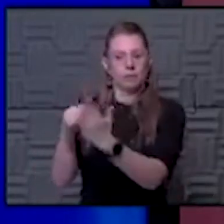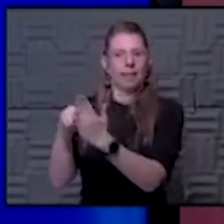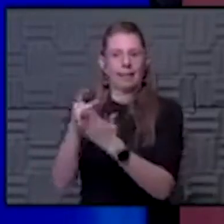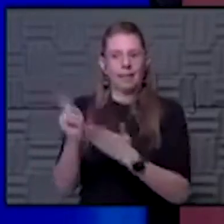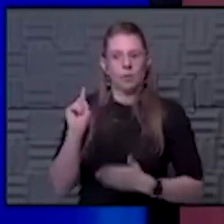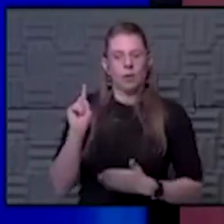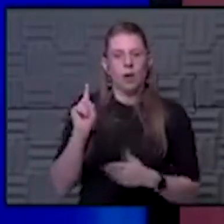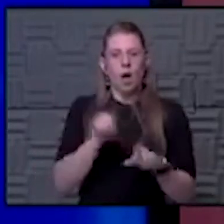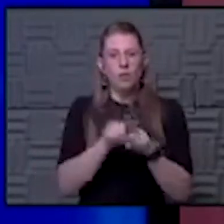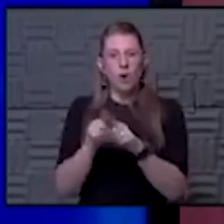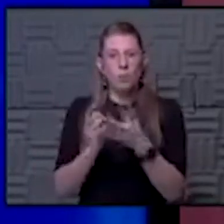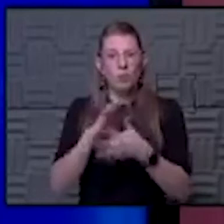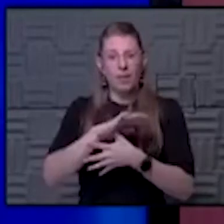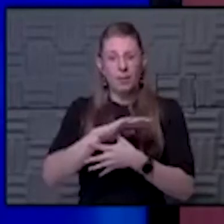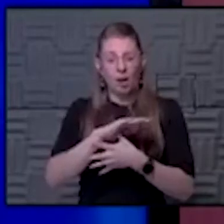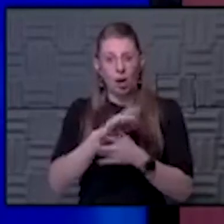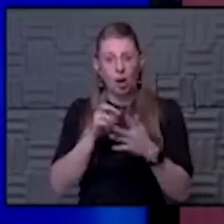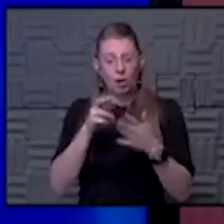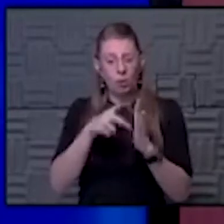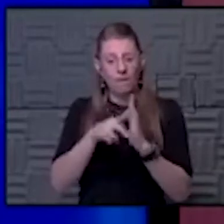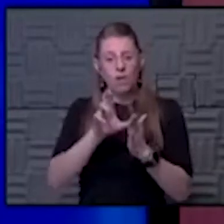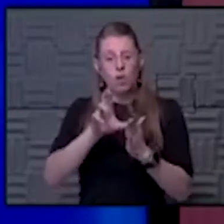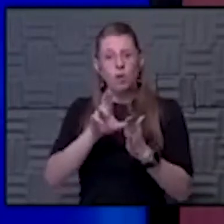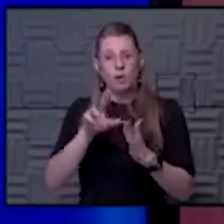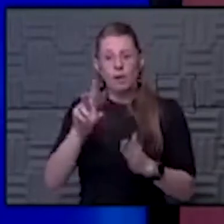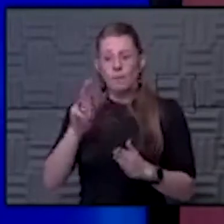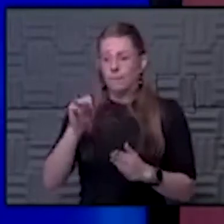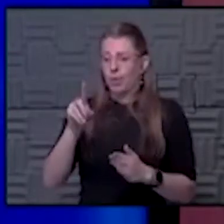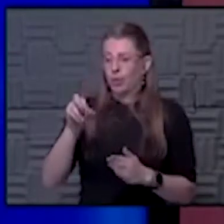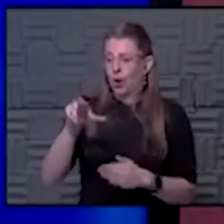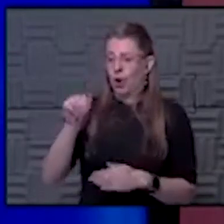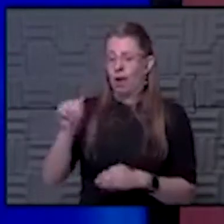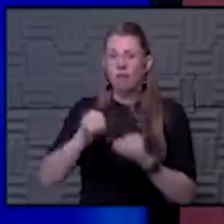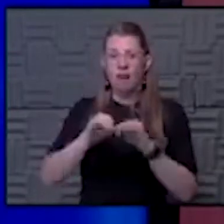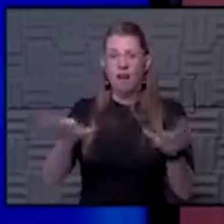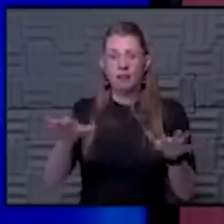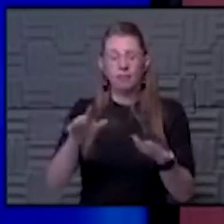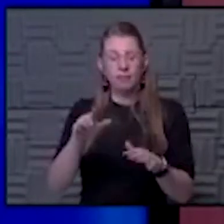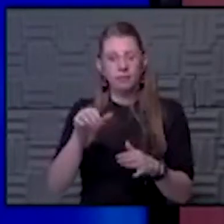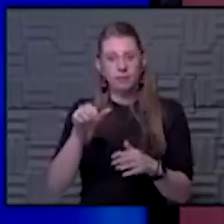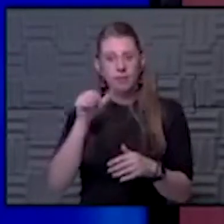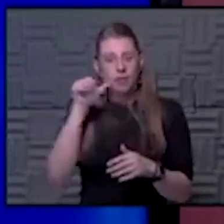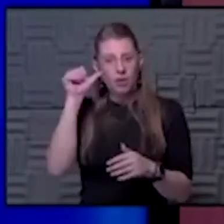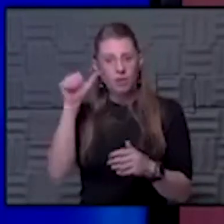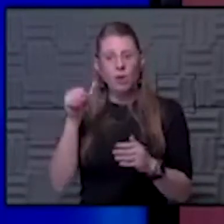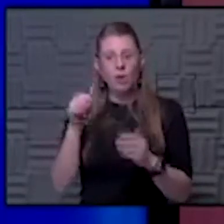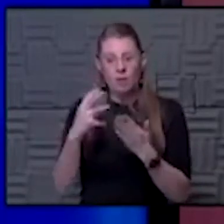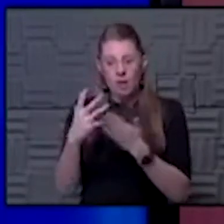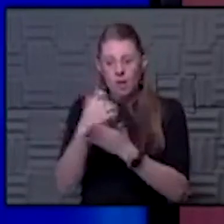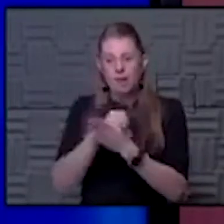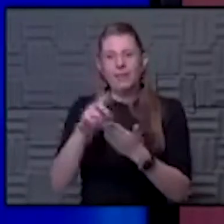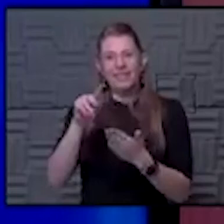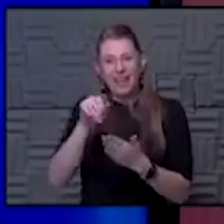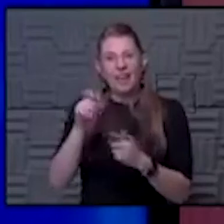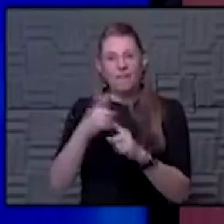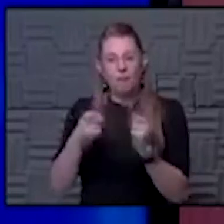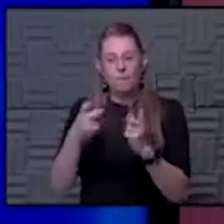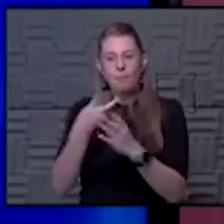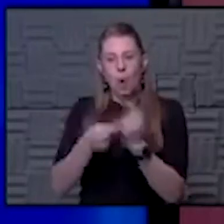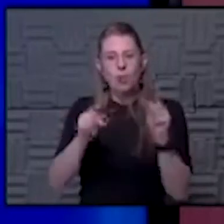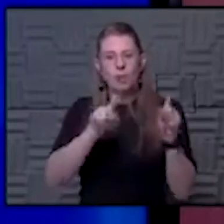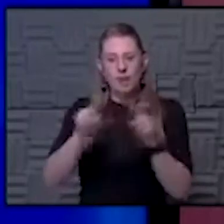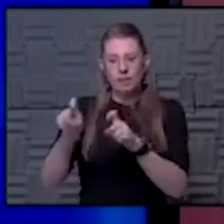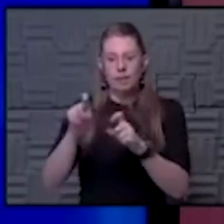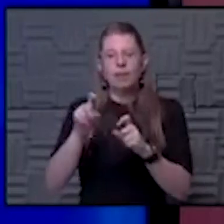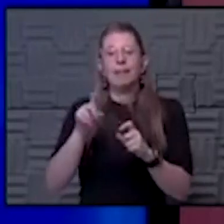review yesterday on Moderna and got that out, or this morning and got that out there. So we're starting to see all the data from both of those trials. I think the data